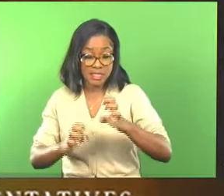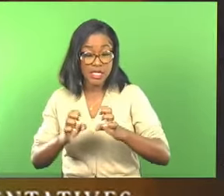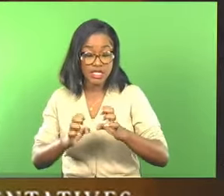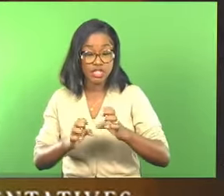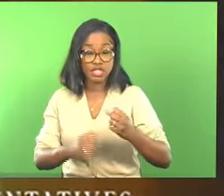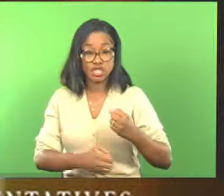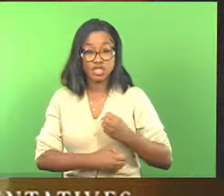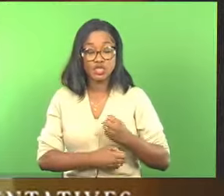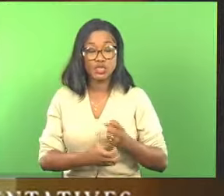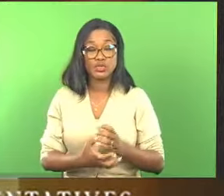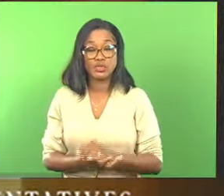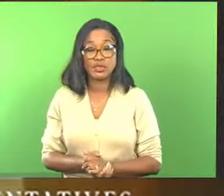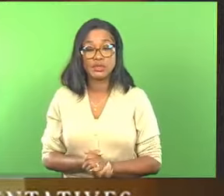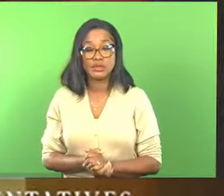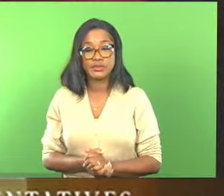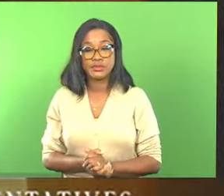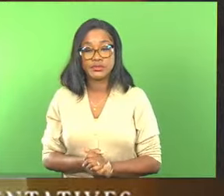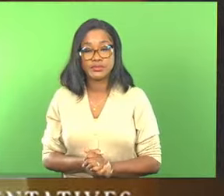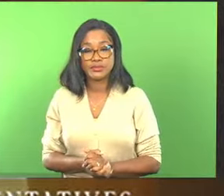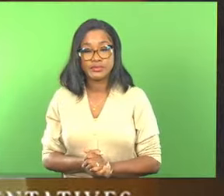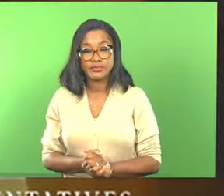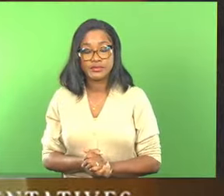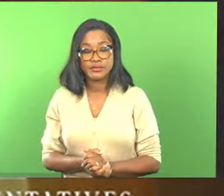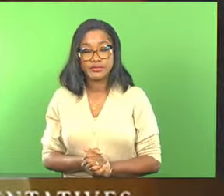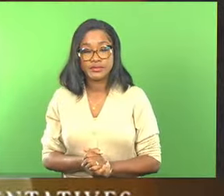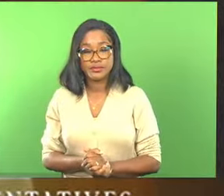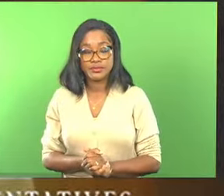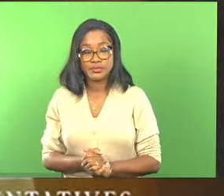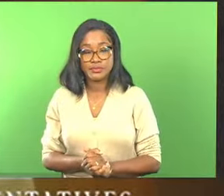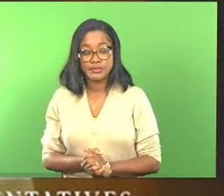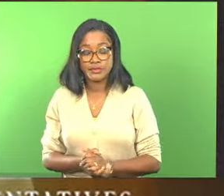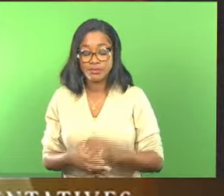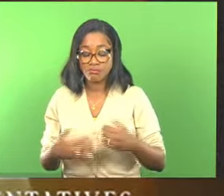Terrorism remains a pressing threat.